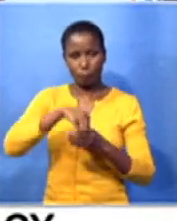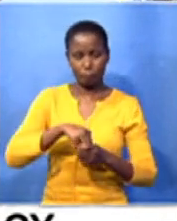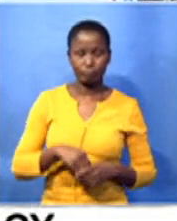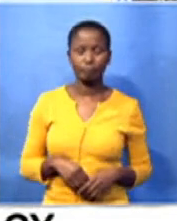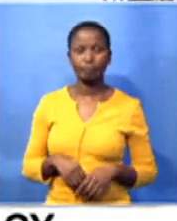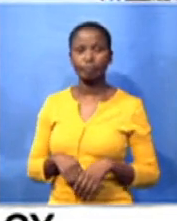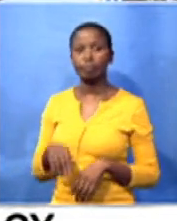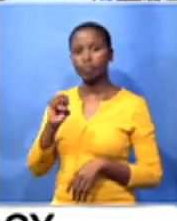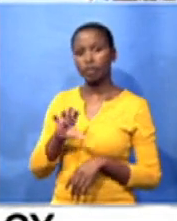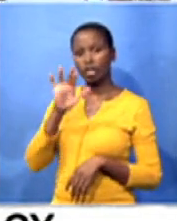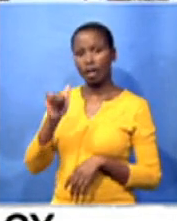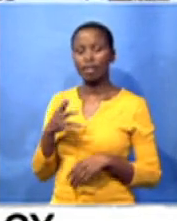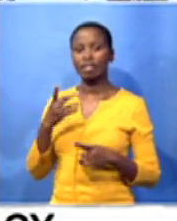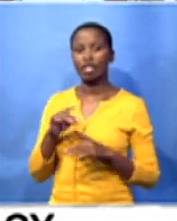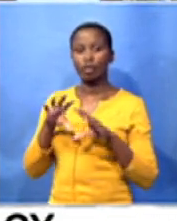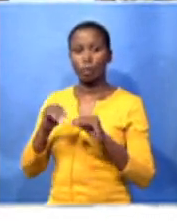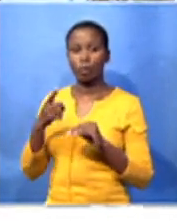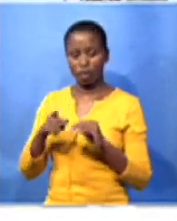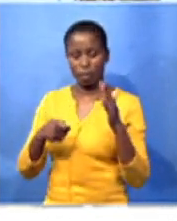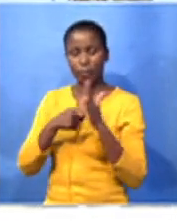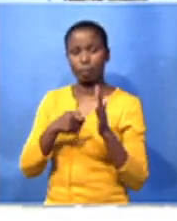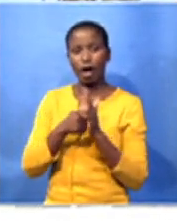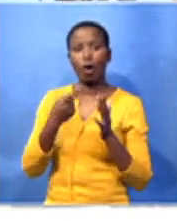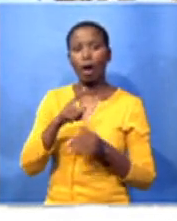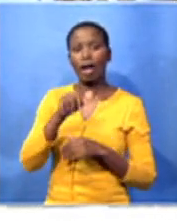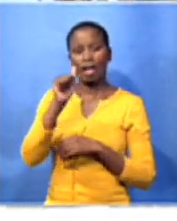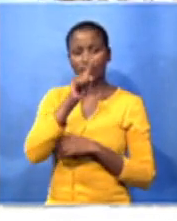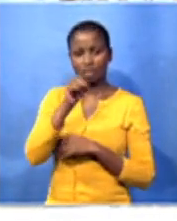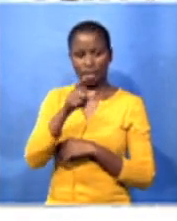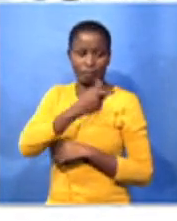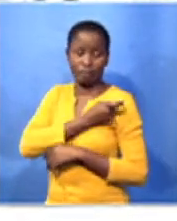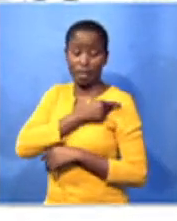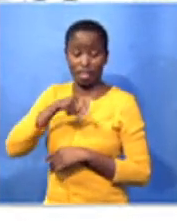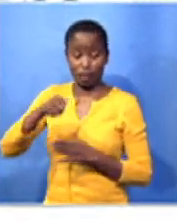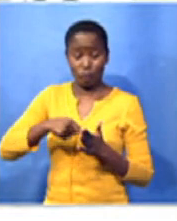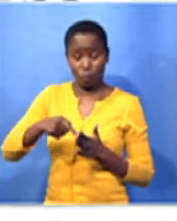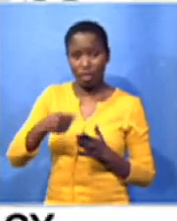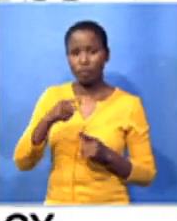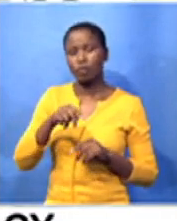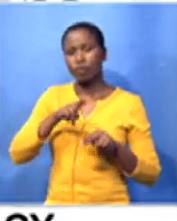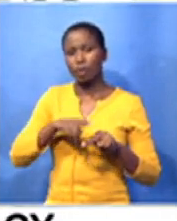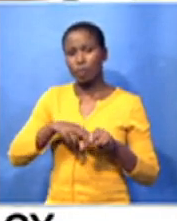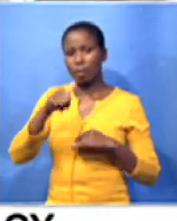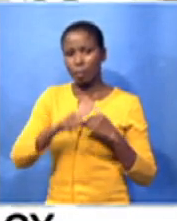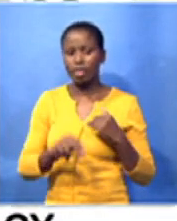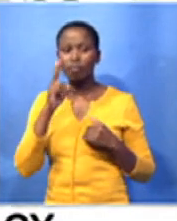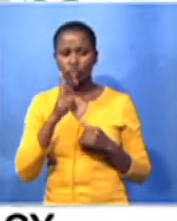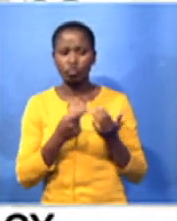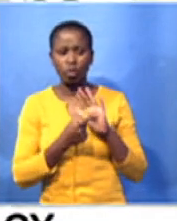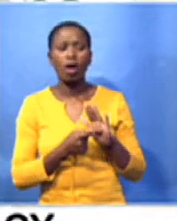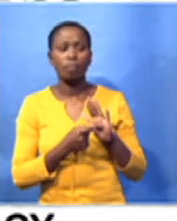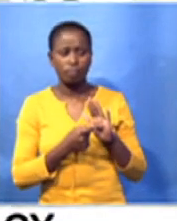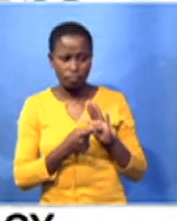its AstraZeneca stockpile this week after its rollout was paused in early February when a study showed it had reduced efficacy